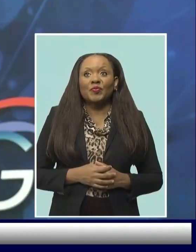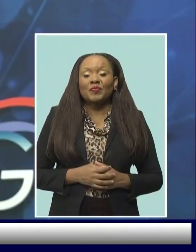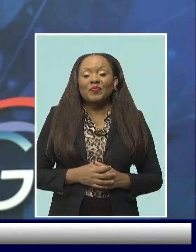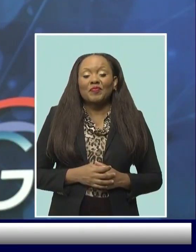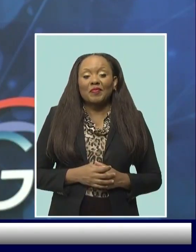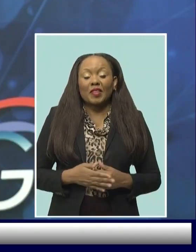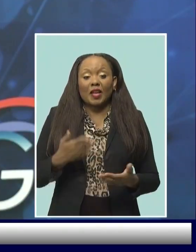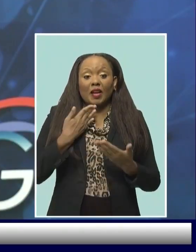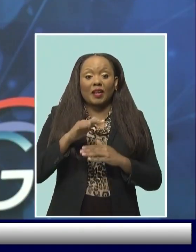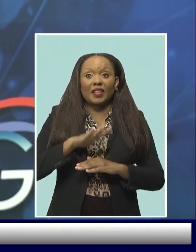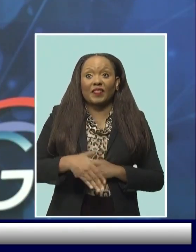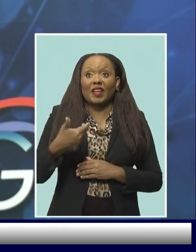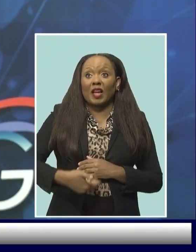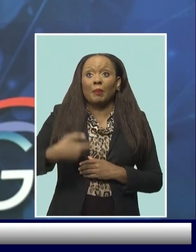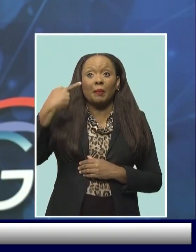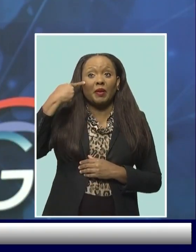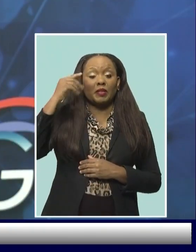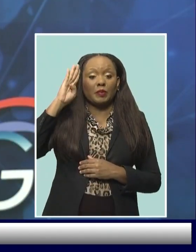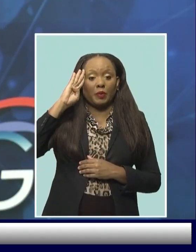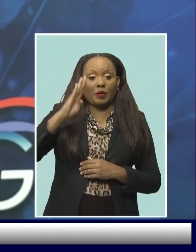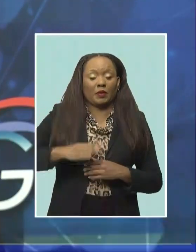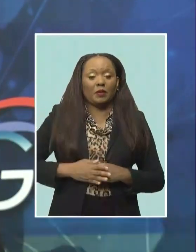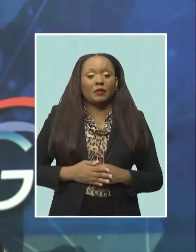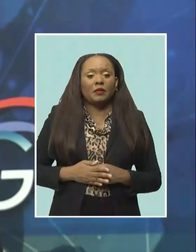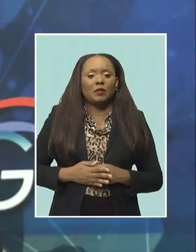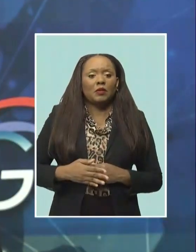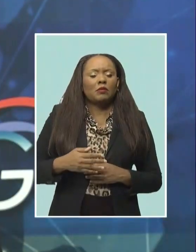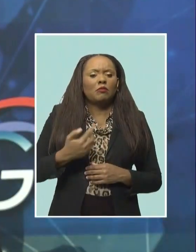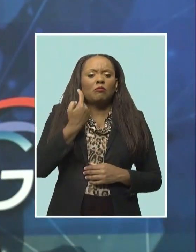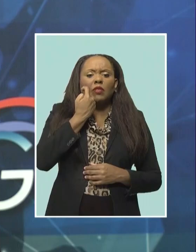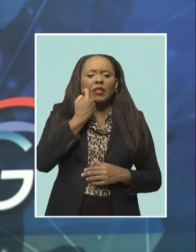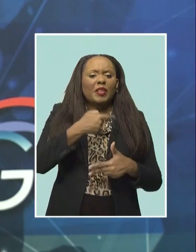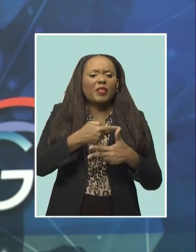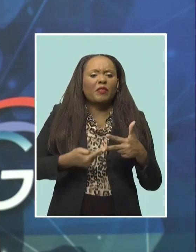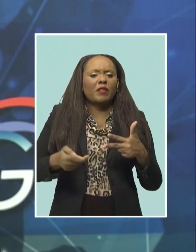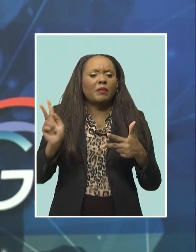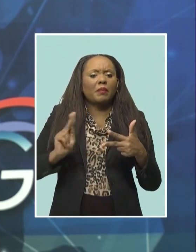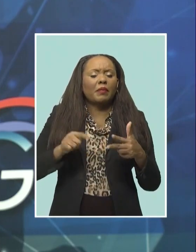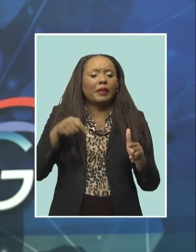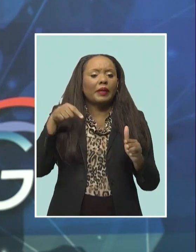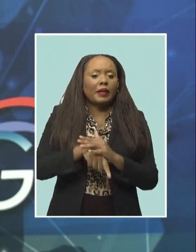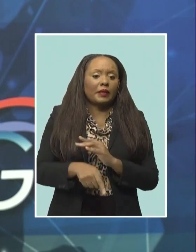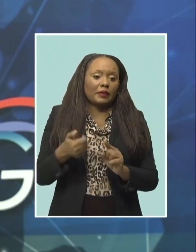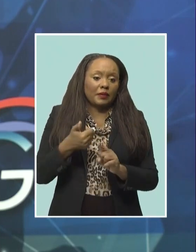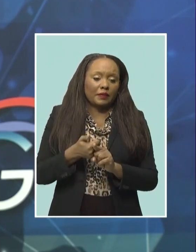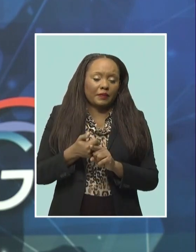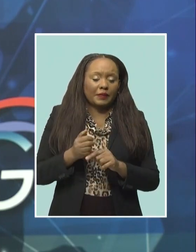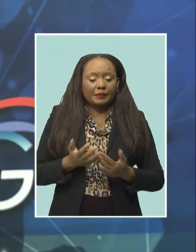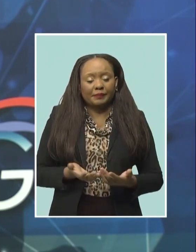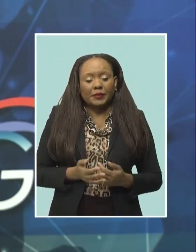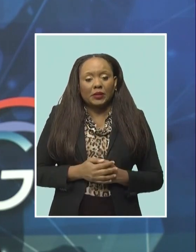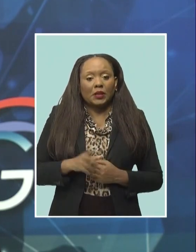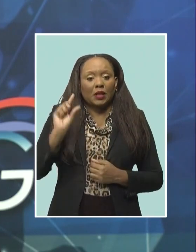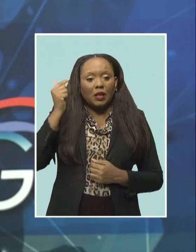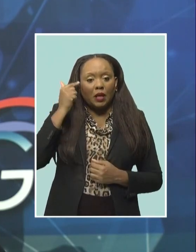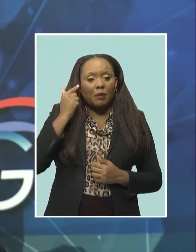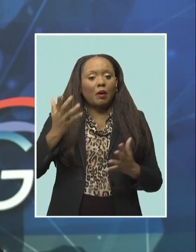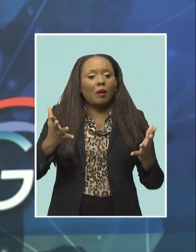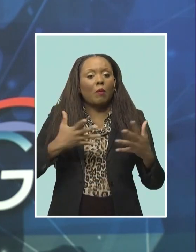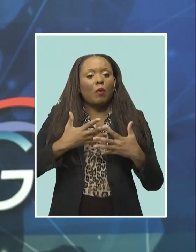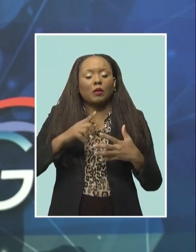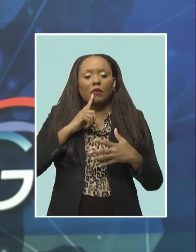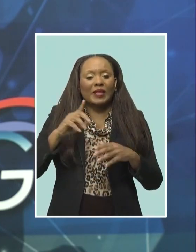substance abuse, and a taxi group team up to make cropover safe. Support for the full free movement of regional people with